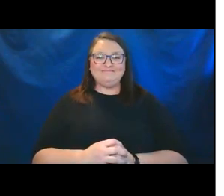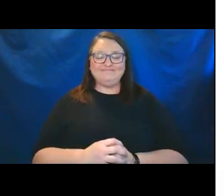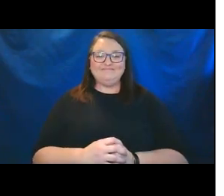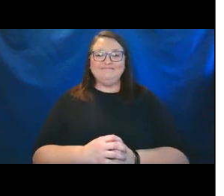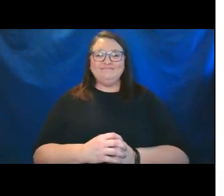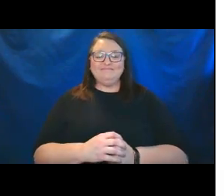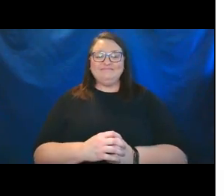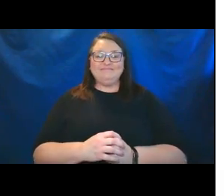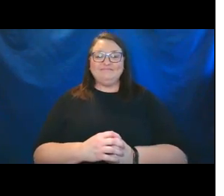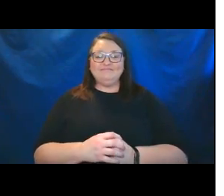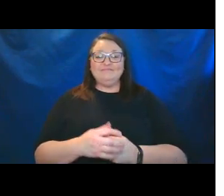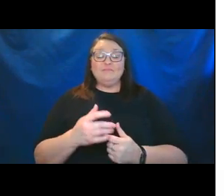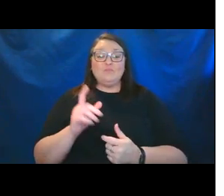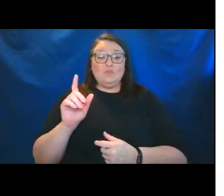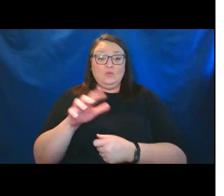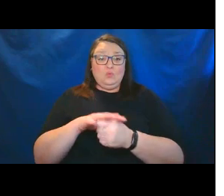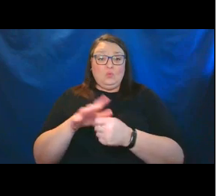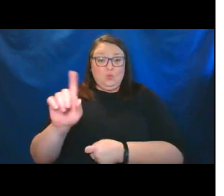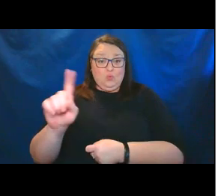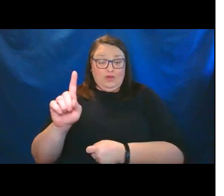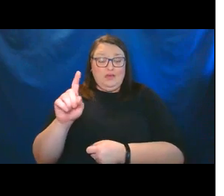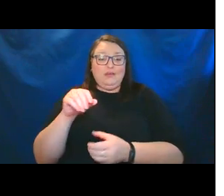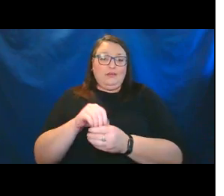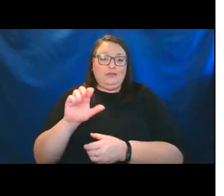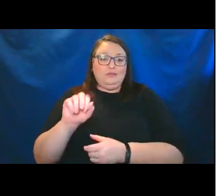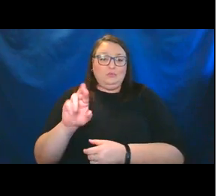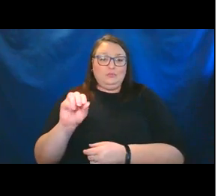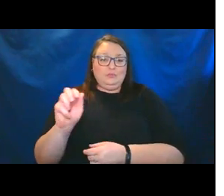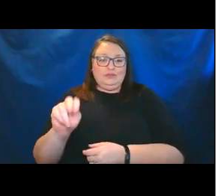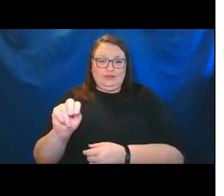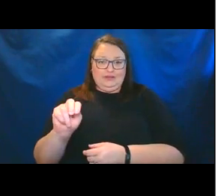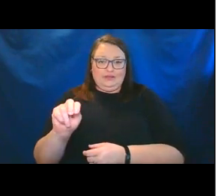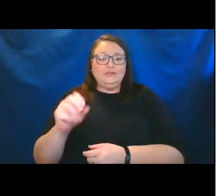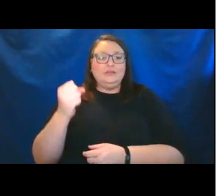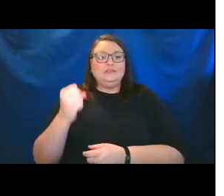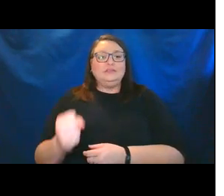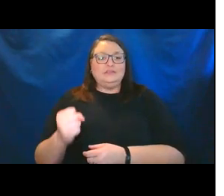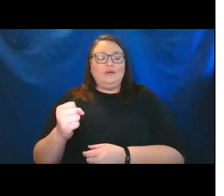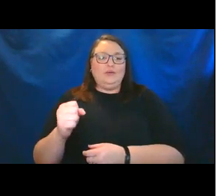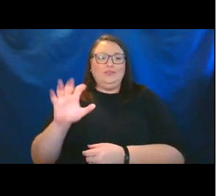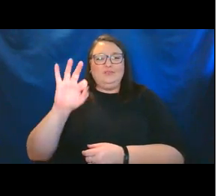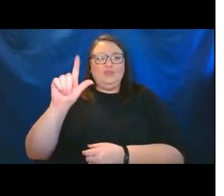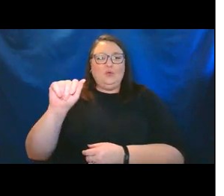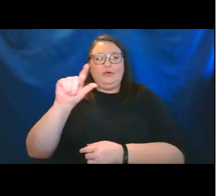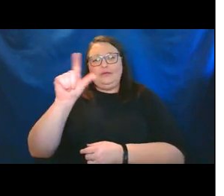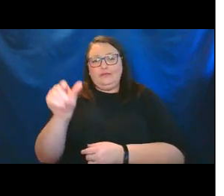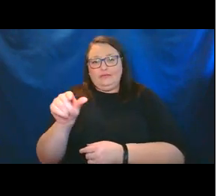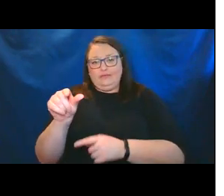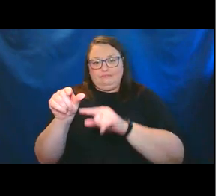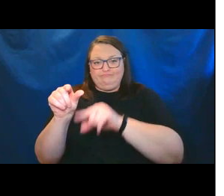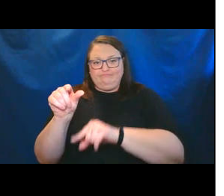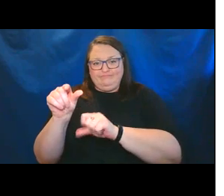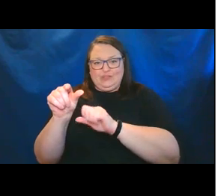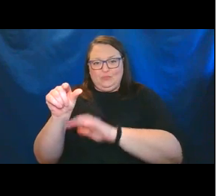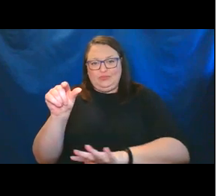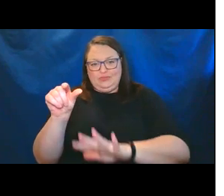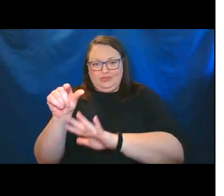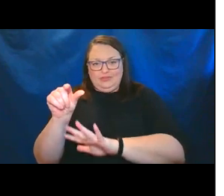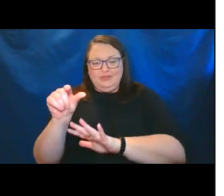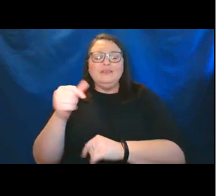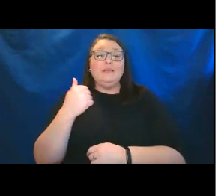We are located in the Caribbean, which is south of Florida, if you are not familiar. And I